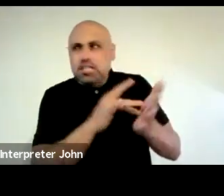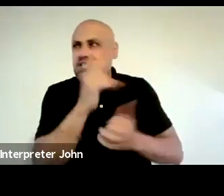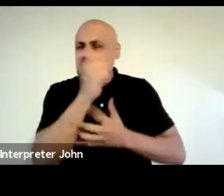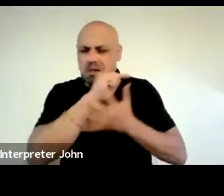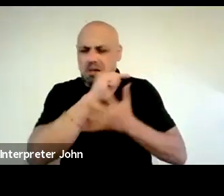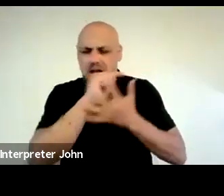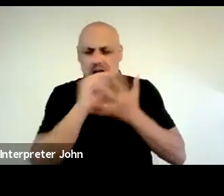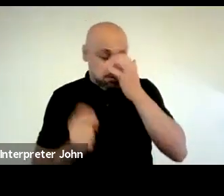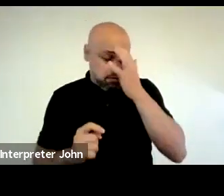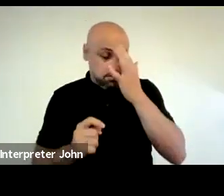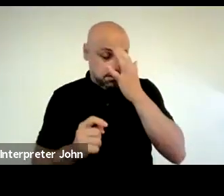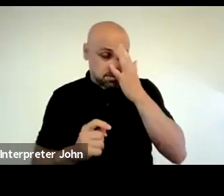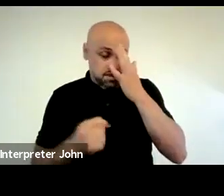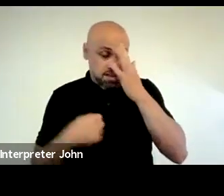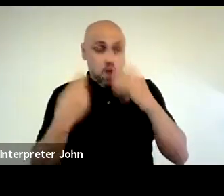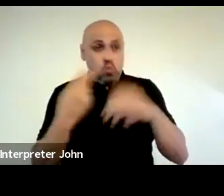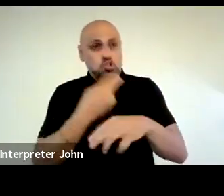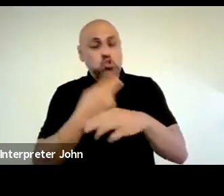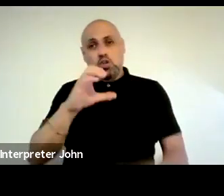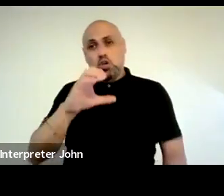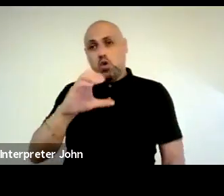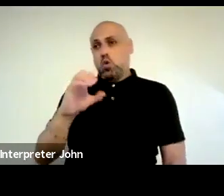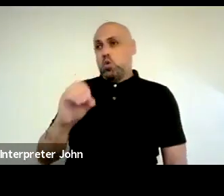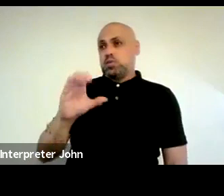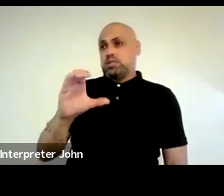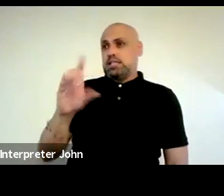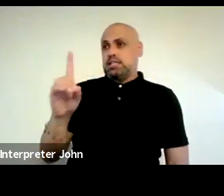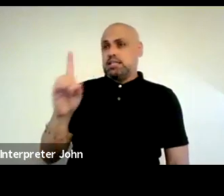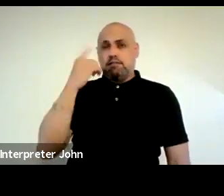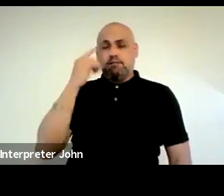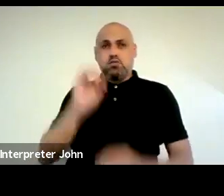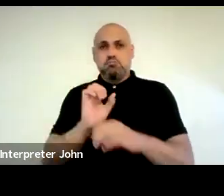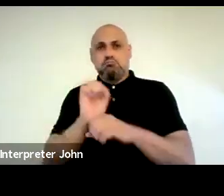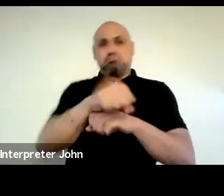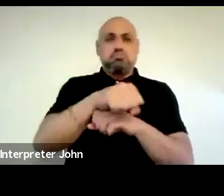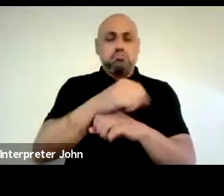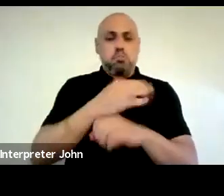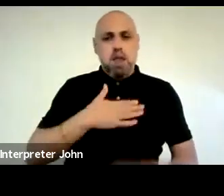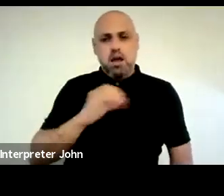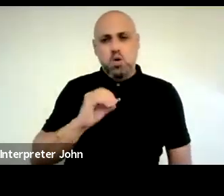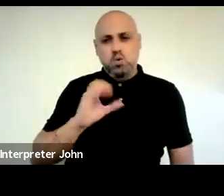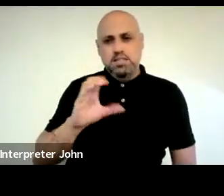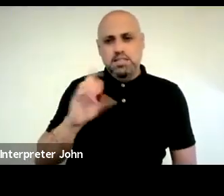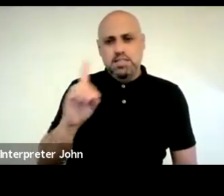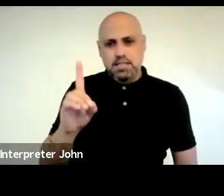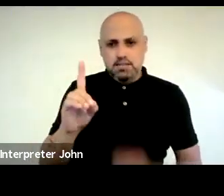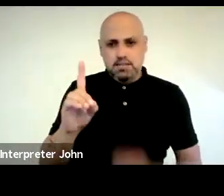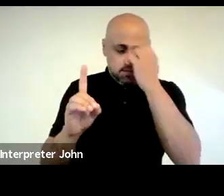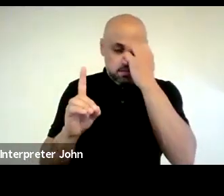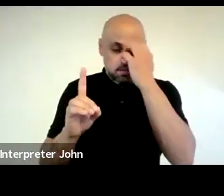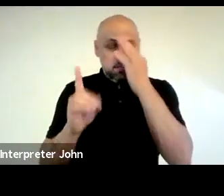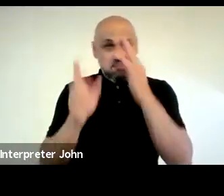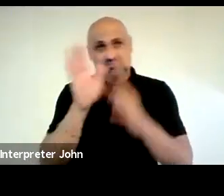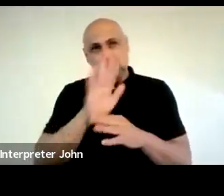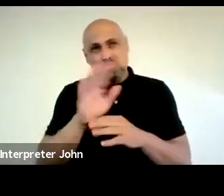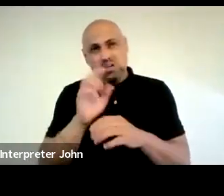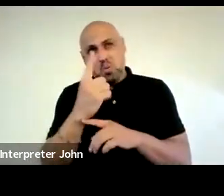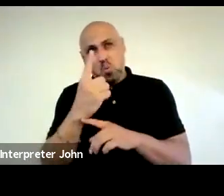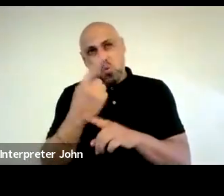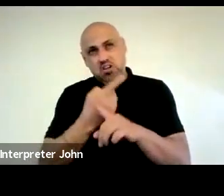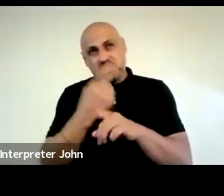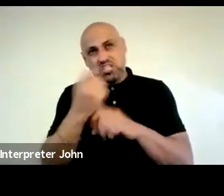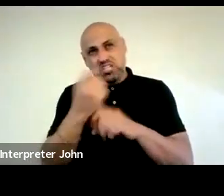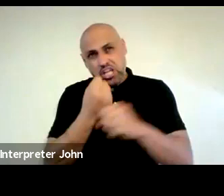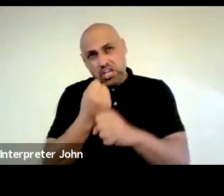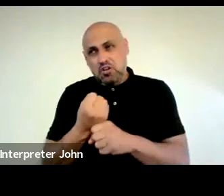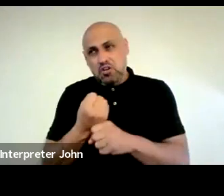In a way, I was using OCD to overcome my OCD. After a little more than a year with Dr. Wake, he told me I didn't